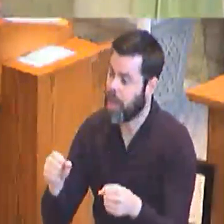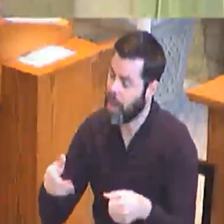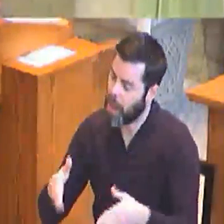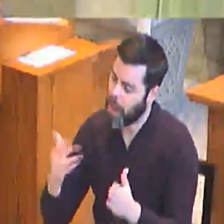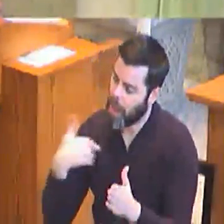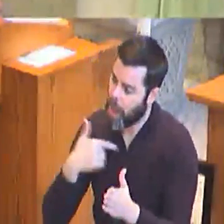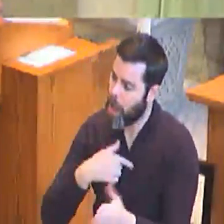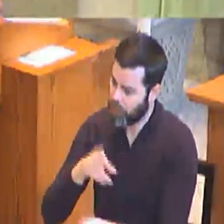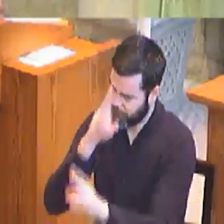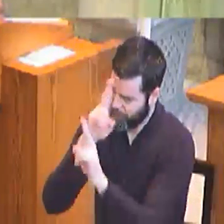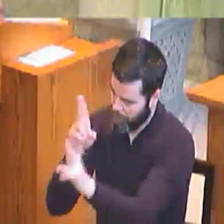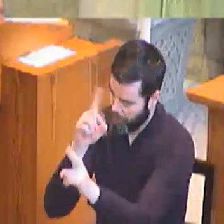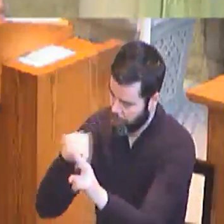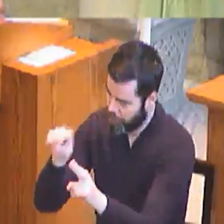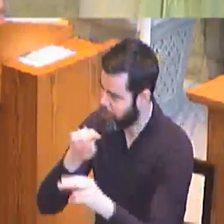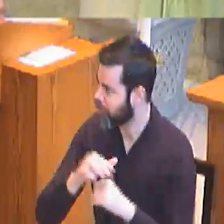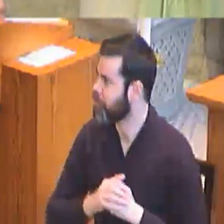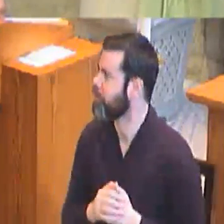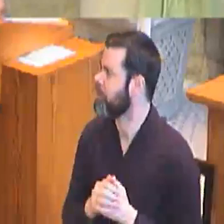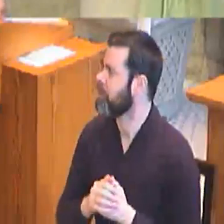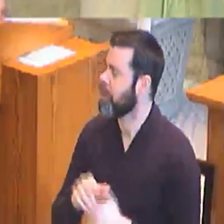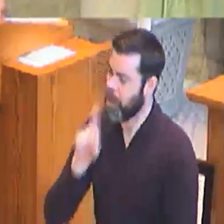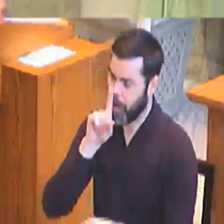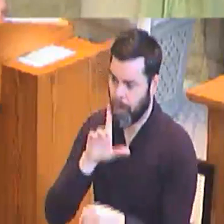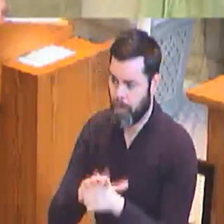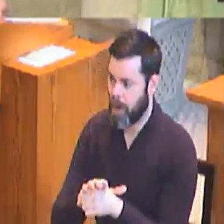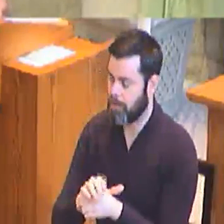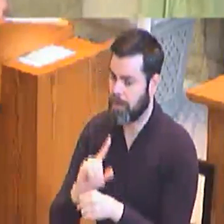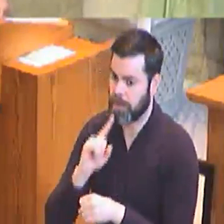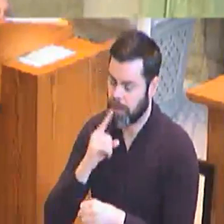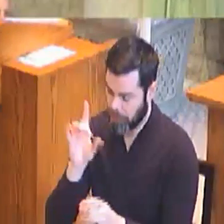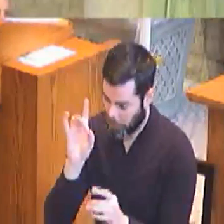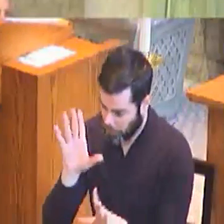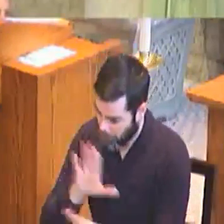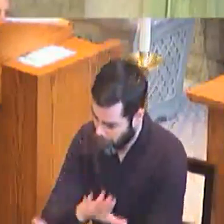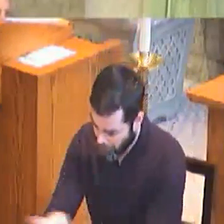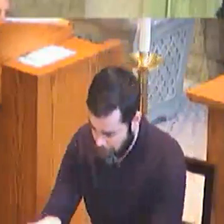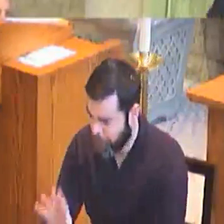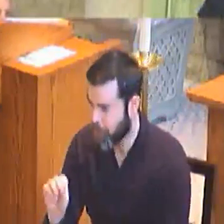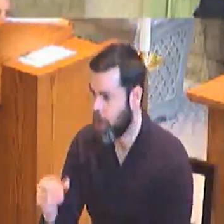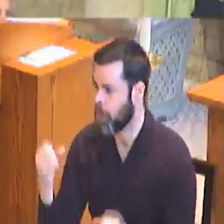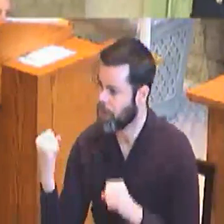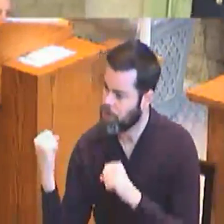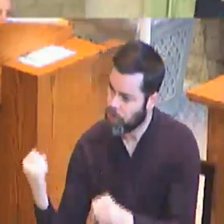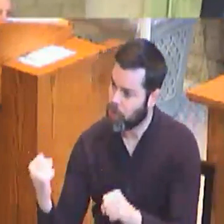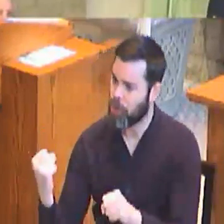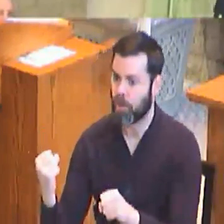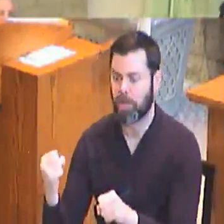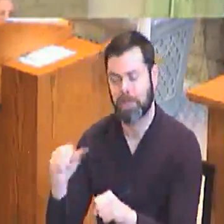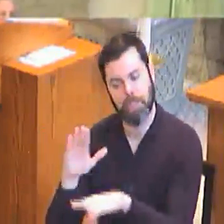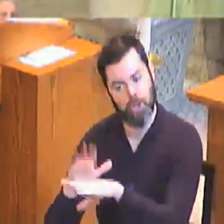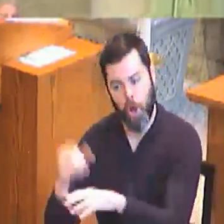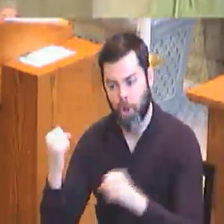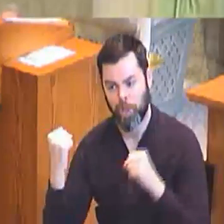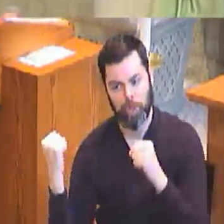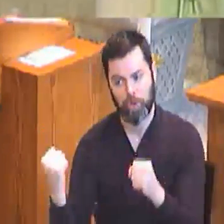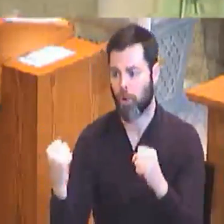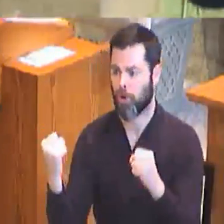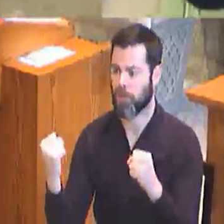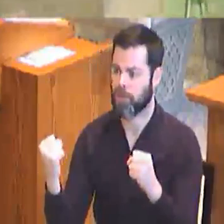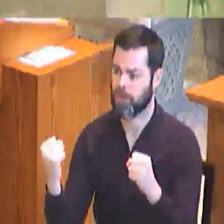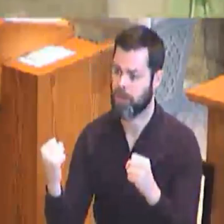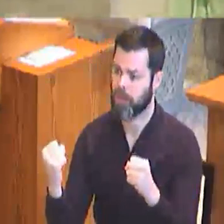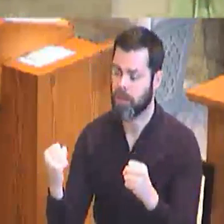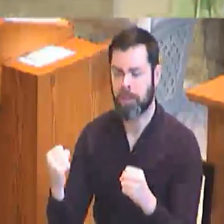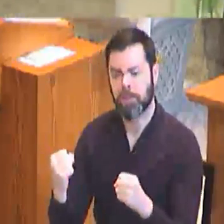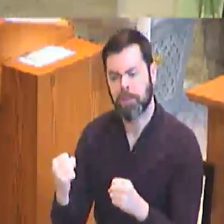us to honor your presence here. I promise we'll do nothing drastic. Take your courage in your hand, calling all courage. Take your